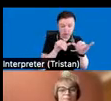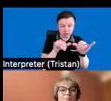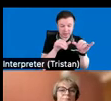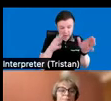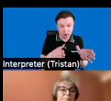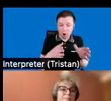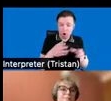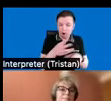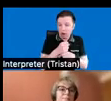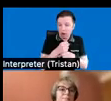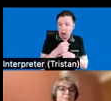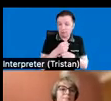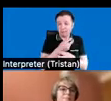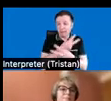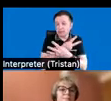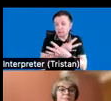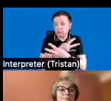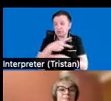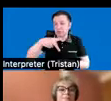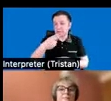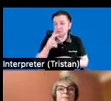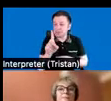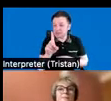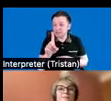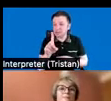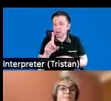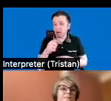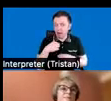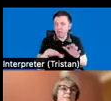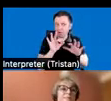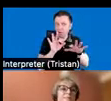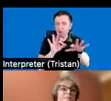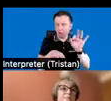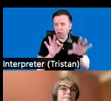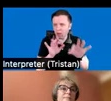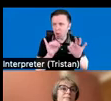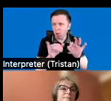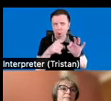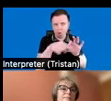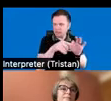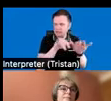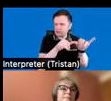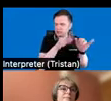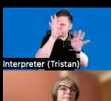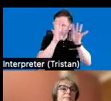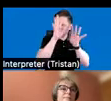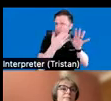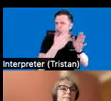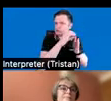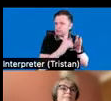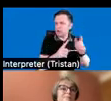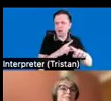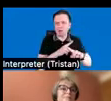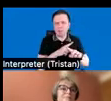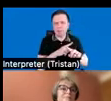PhD, I found that along the way, the engineers are designing all these great devices, but they're no good because they don't